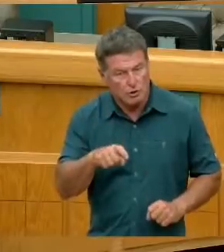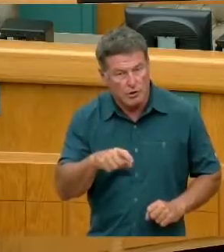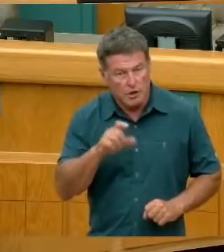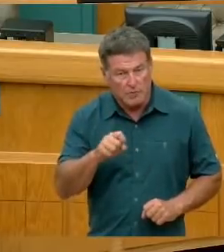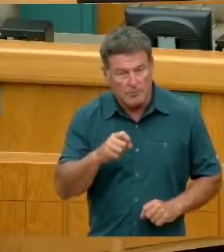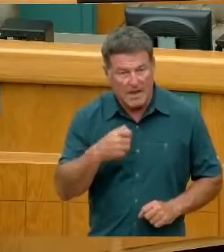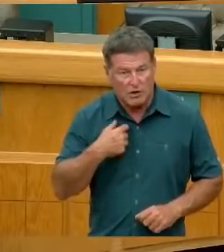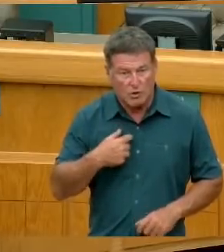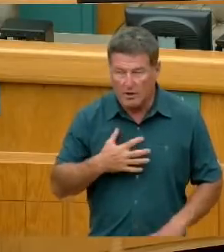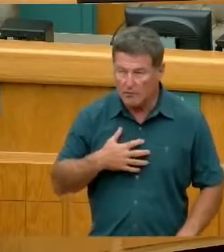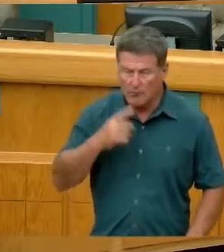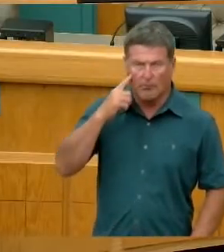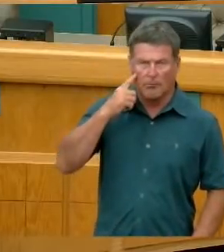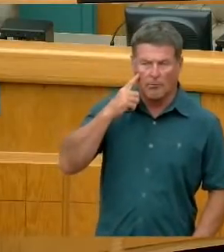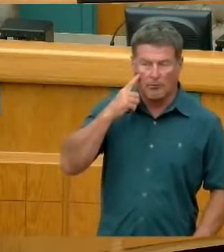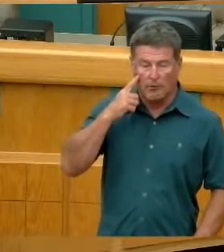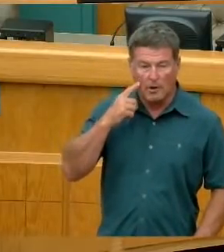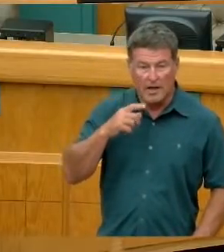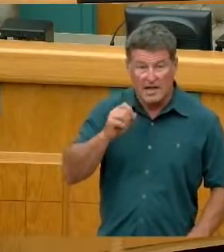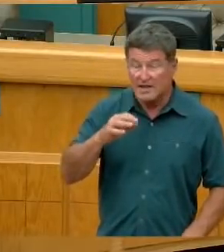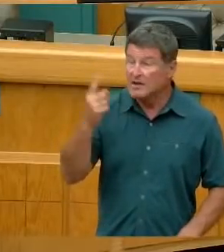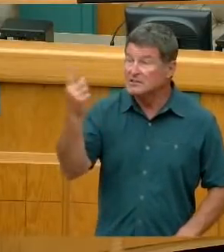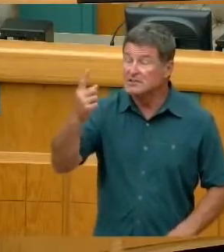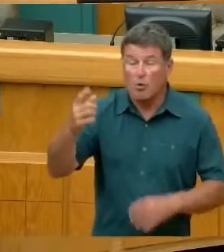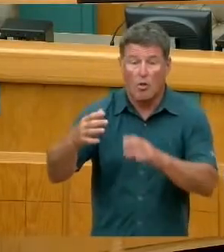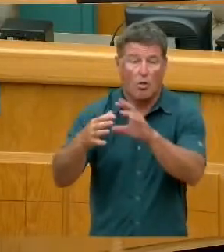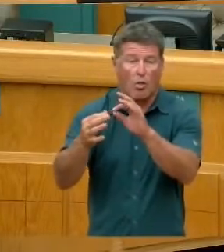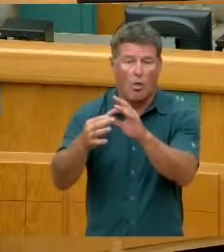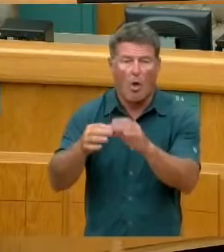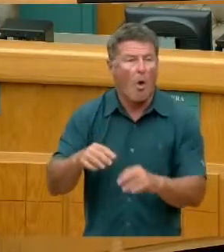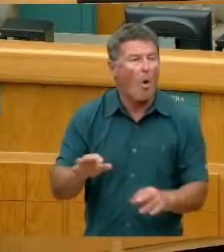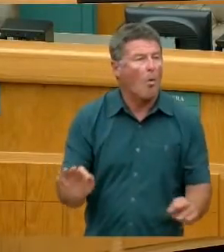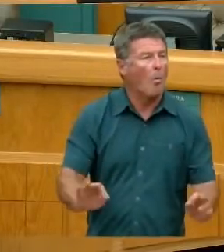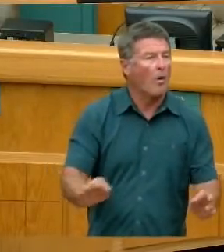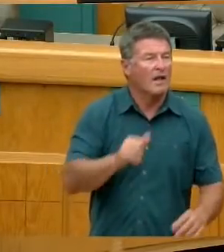you share with anybody who tells you differently.